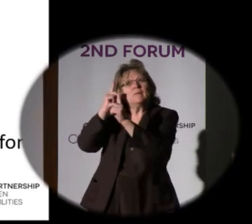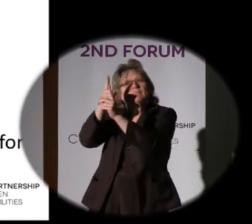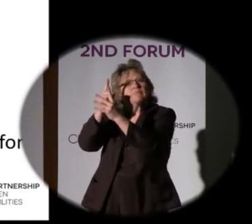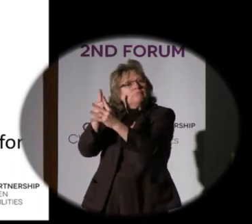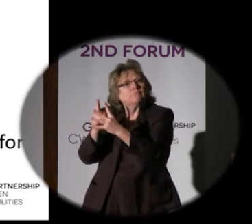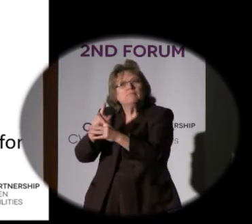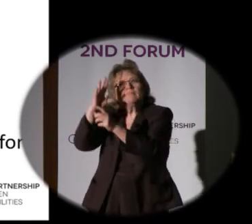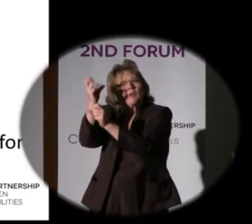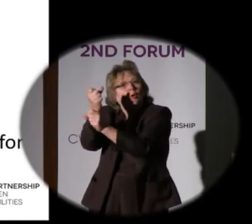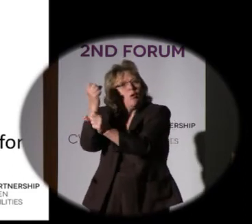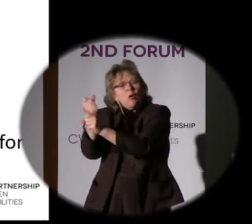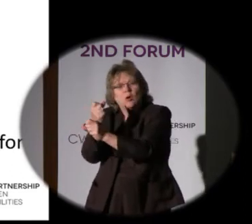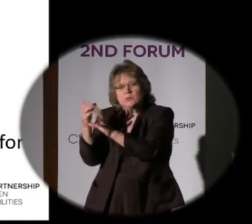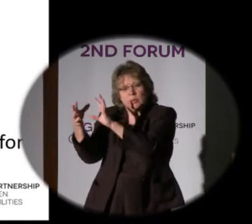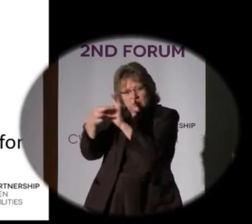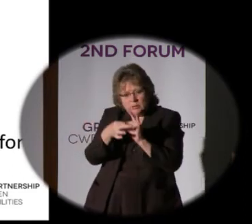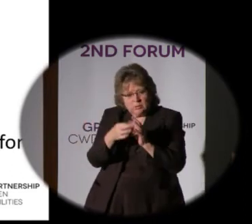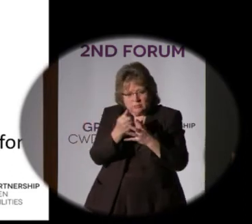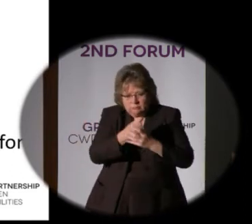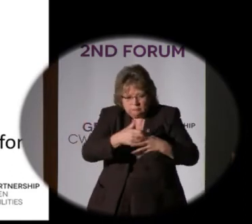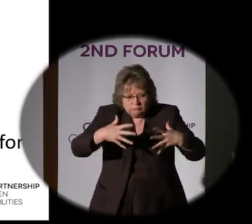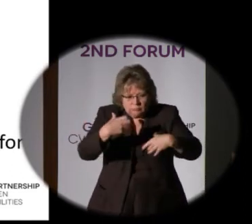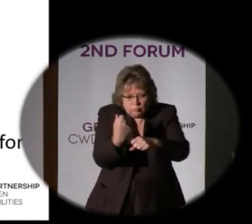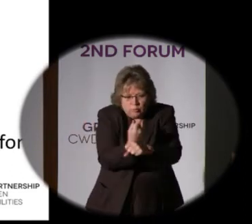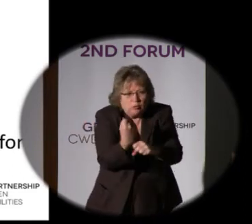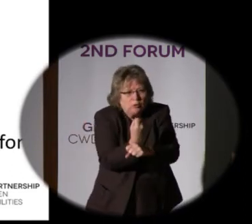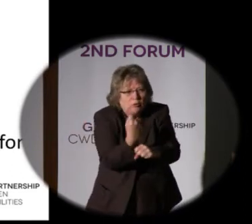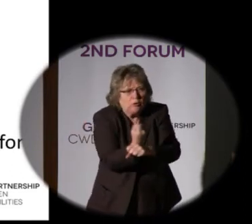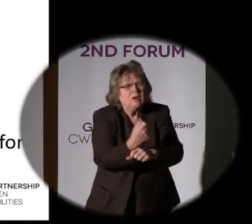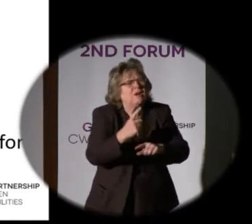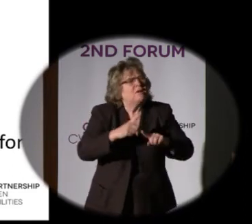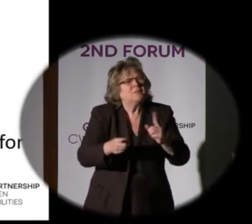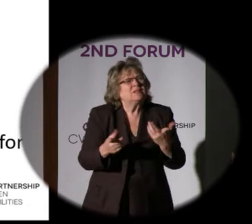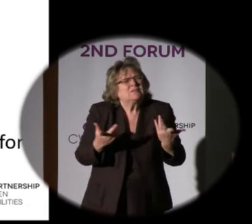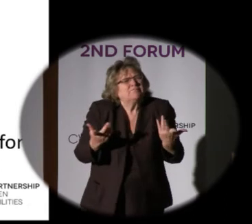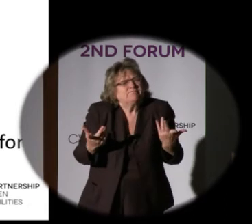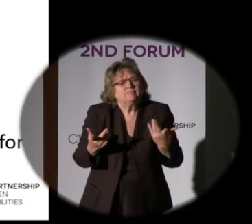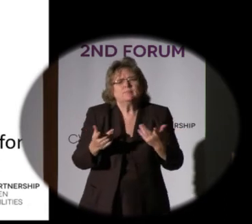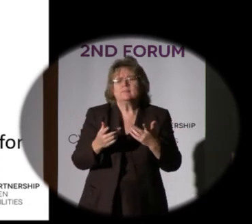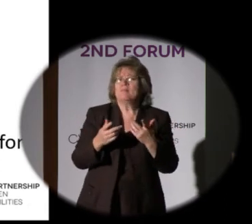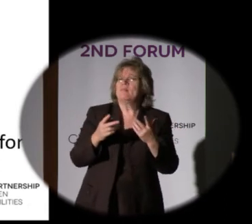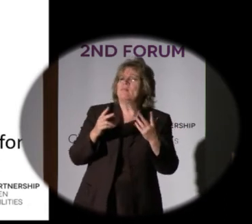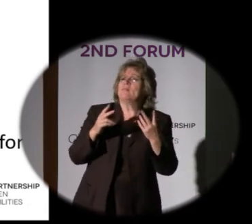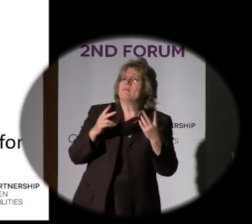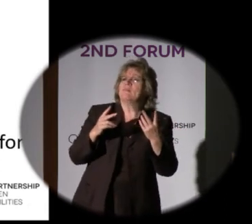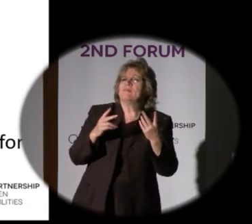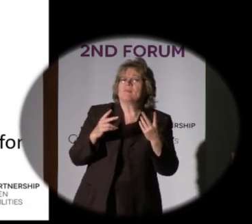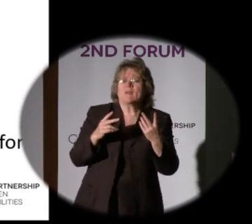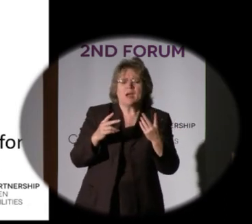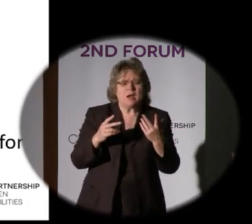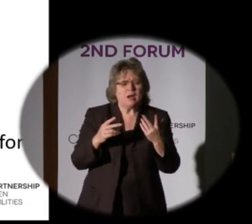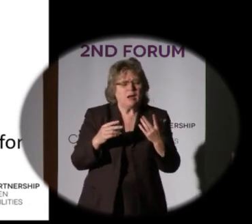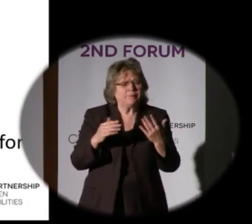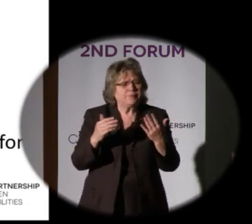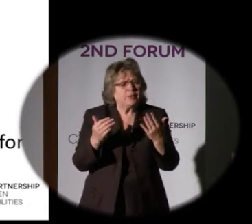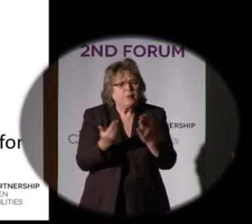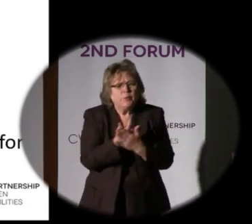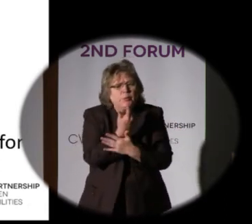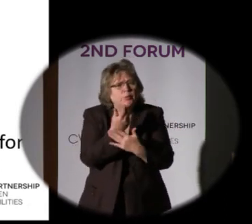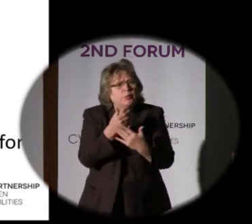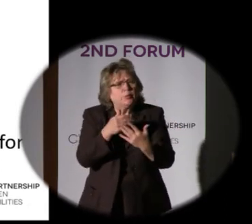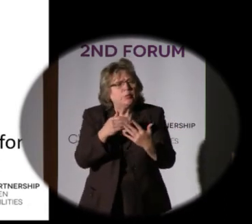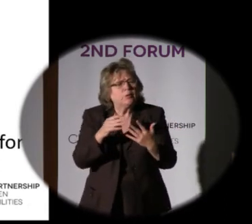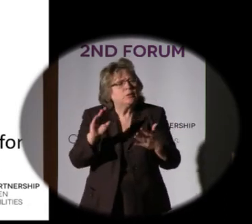to articulate an indicator on children with disabilities within its new medium-term